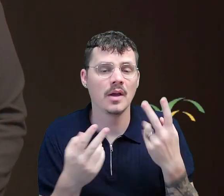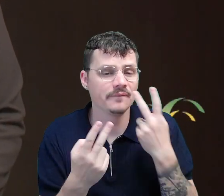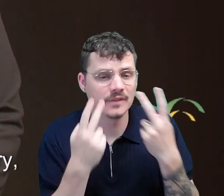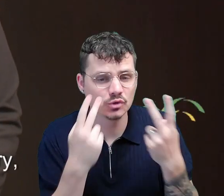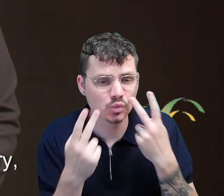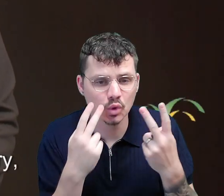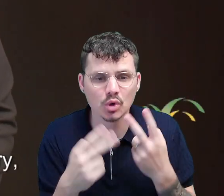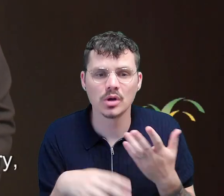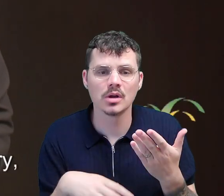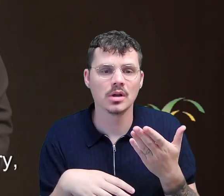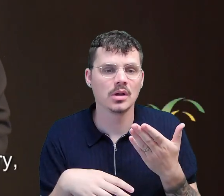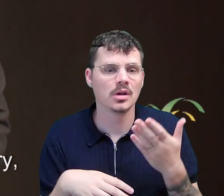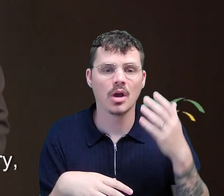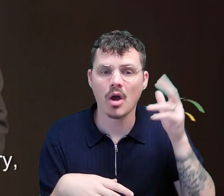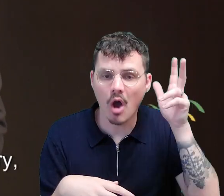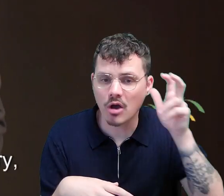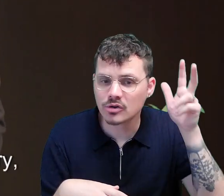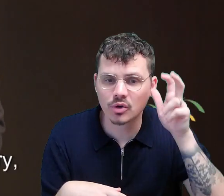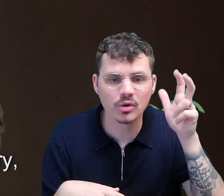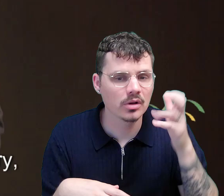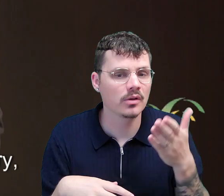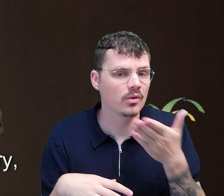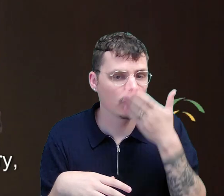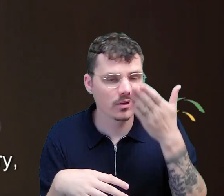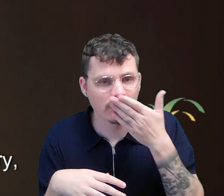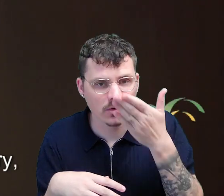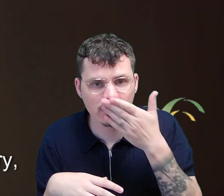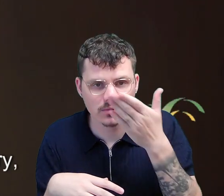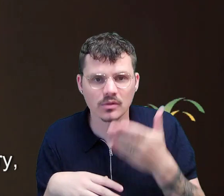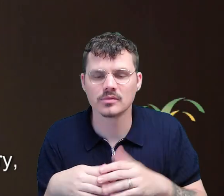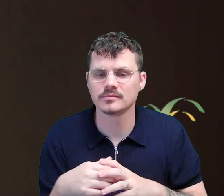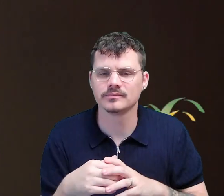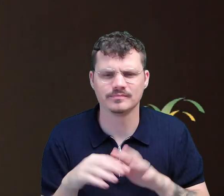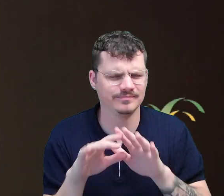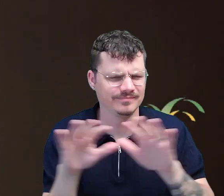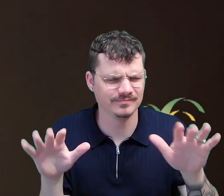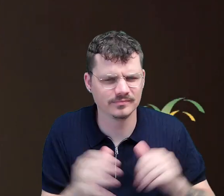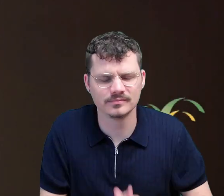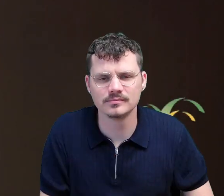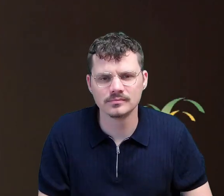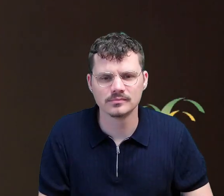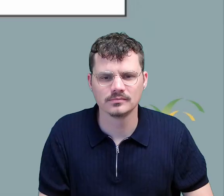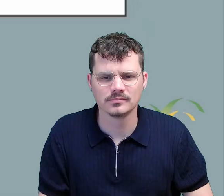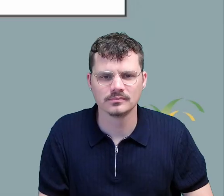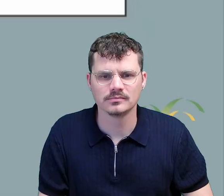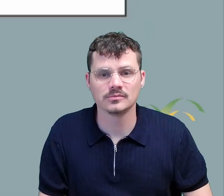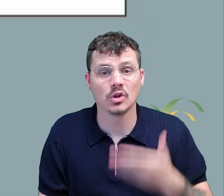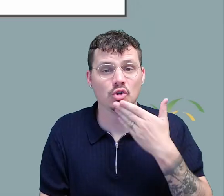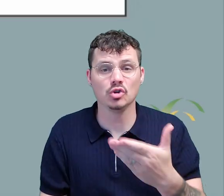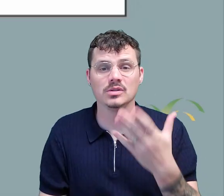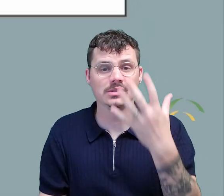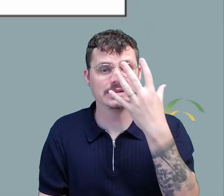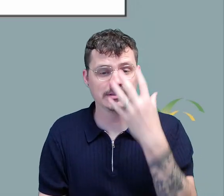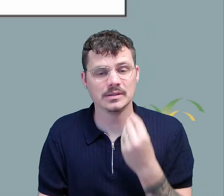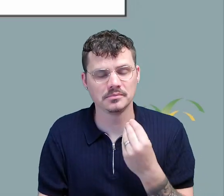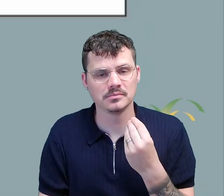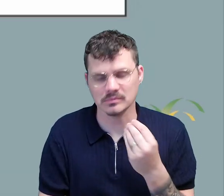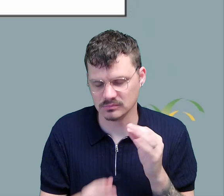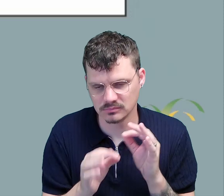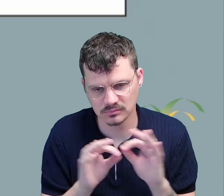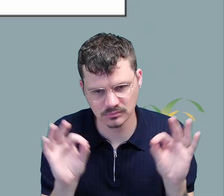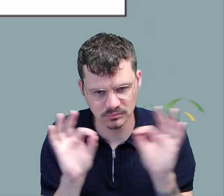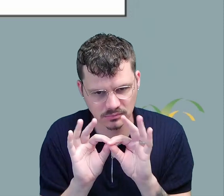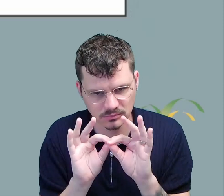visual or an auditory or olfactory, gustatory, what have you. Good sleep is